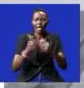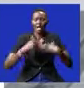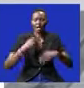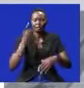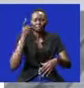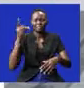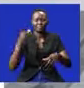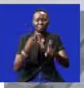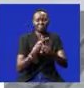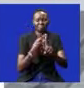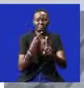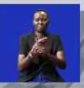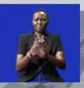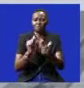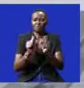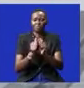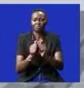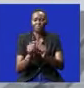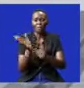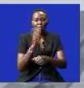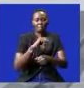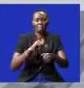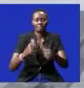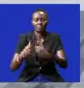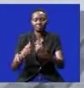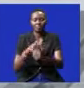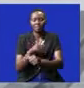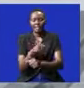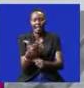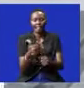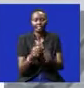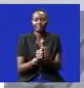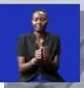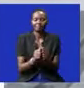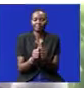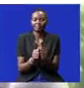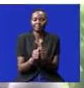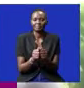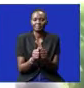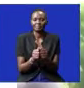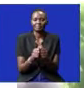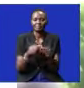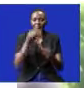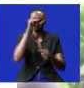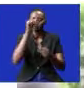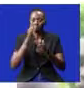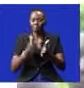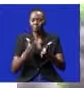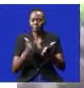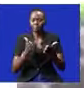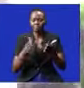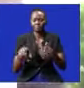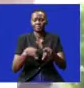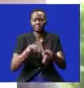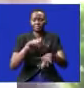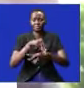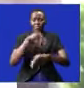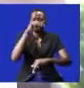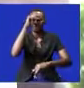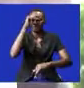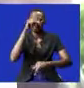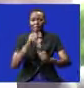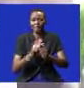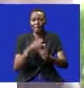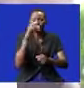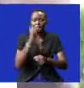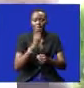ma opogore opogore manyalo kelo achiedh nade ne oganda makono. Government and the national government